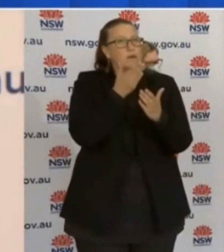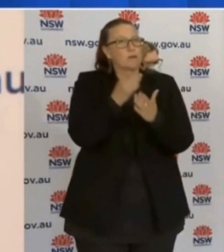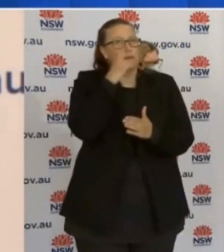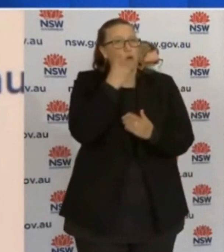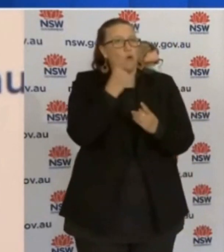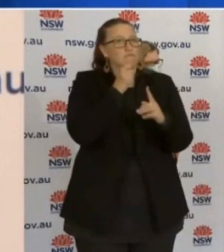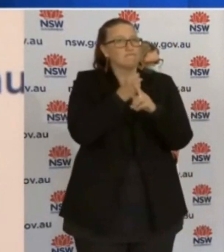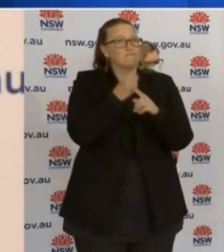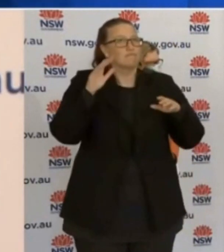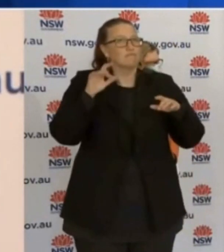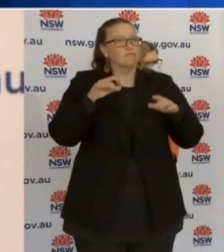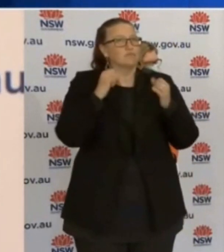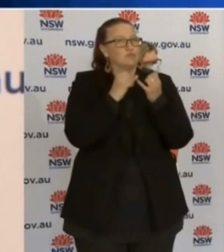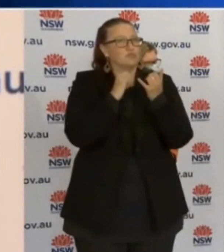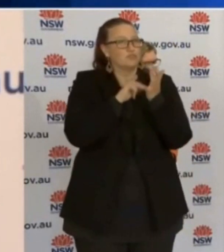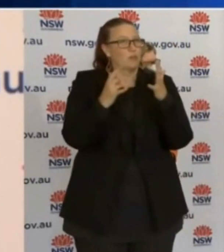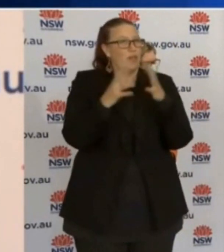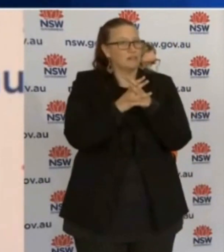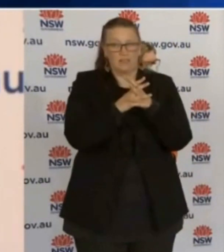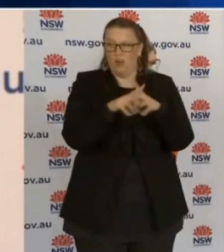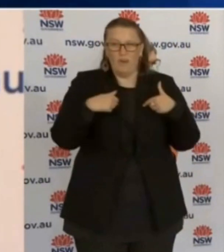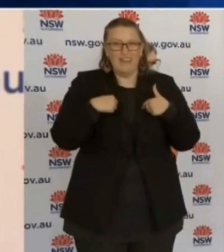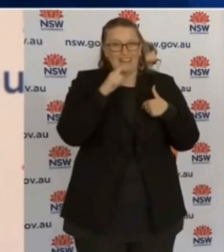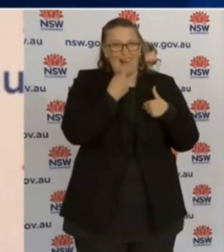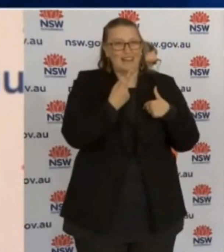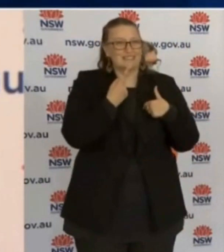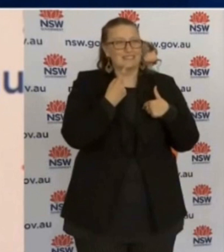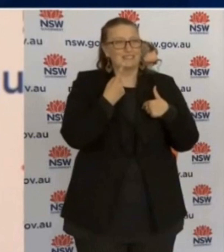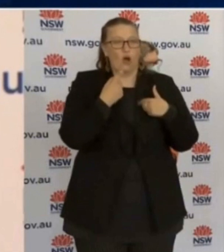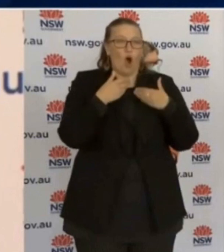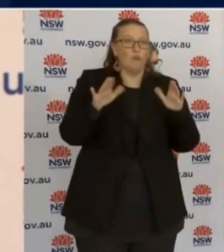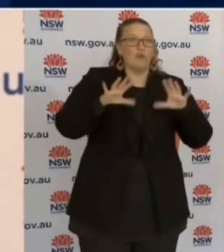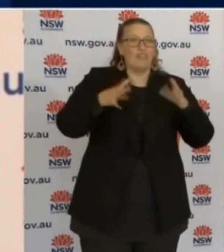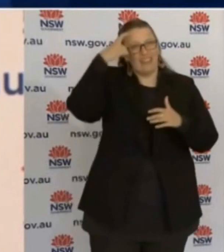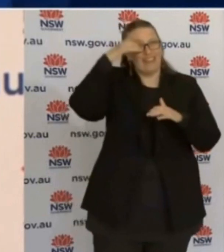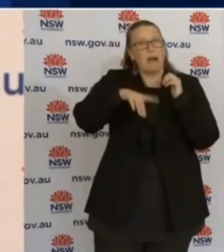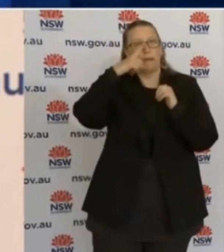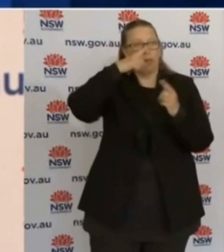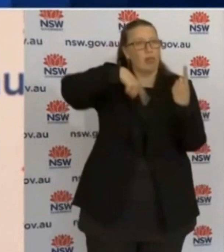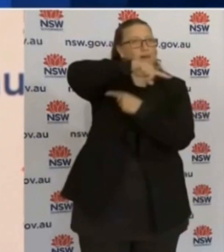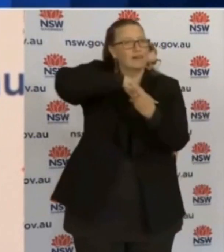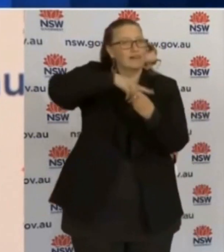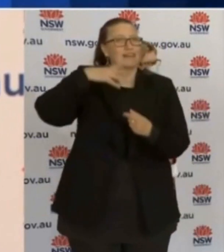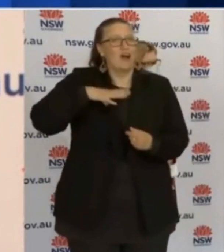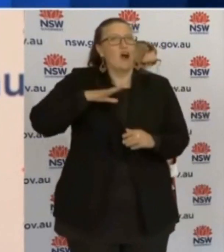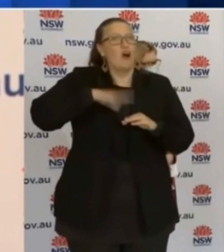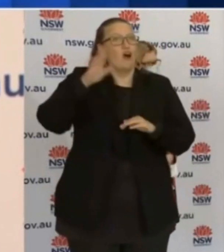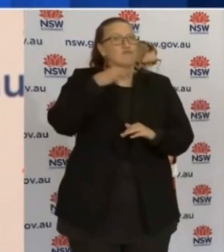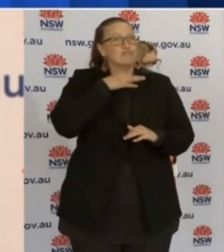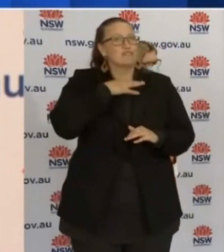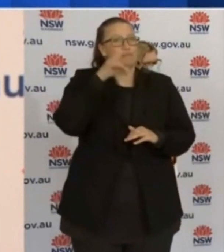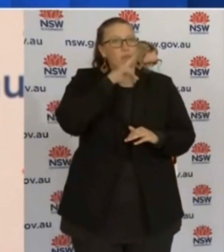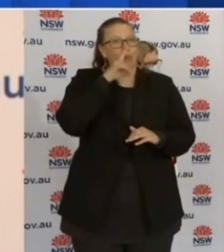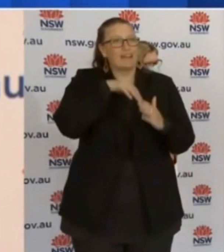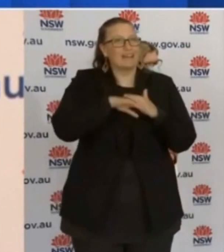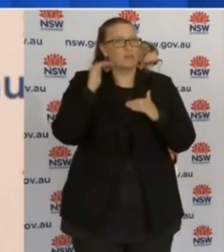contrary. We're always top of mind thinking about the safety of our community. But having said that, higher risks of vaccination amongst adults